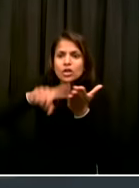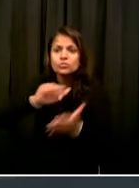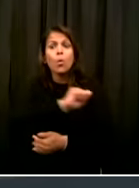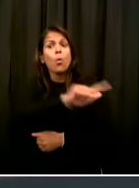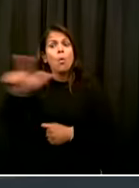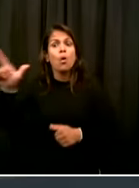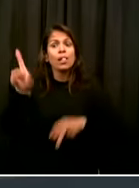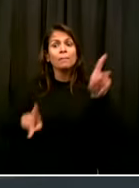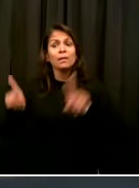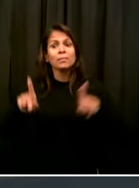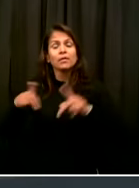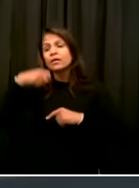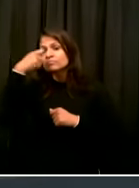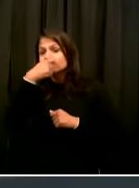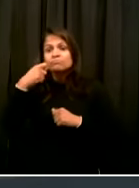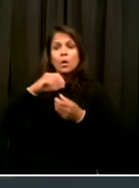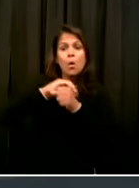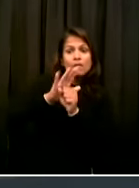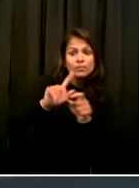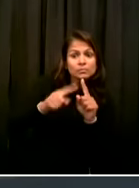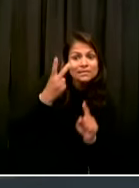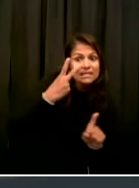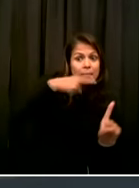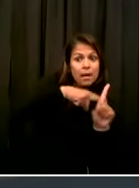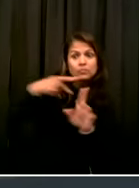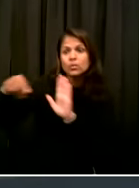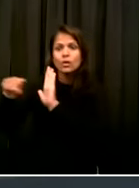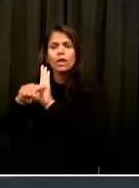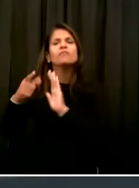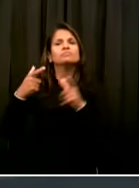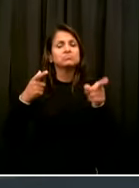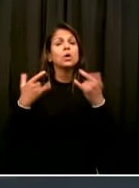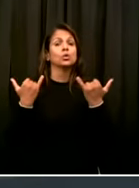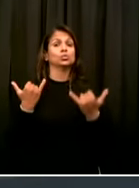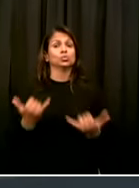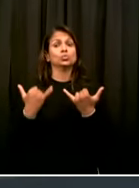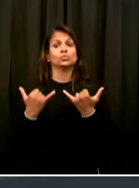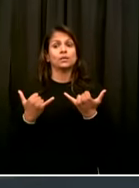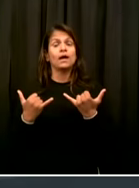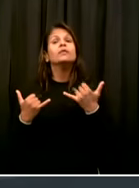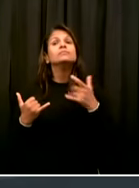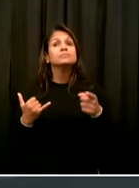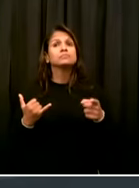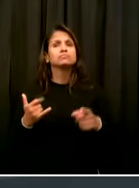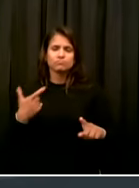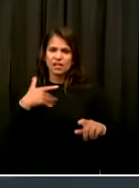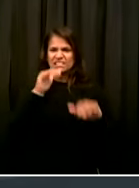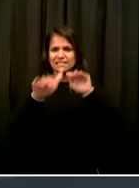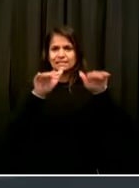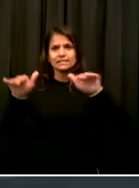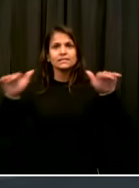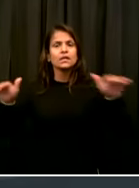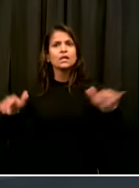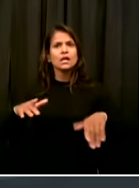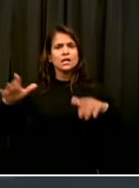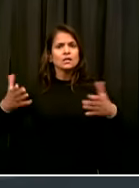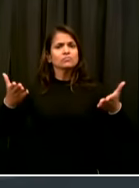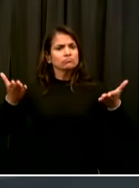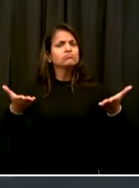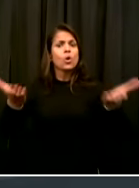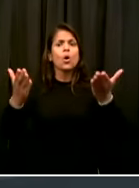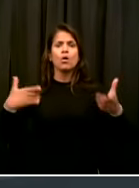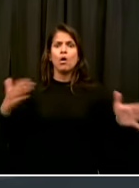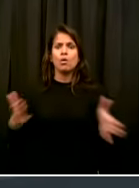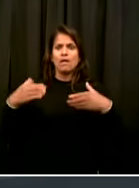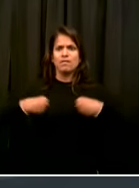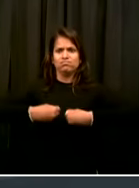tested, especially who has not been tested at all, please get tested. If you haven't been tested in a long time, it's a good time to get tested. We have testing locations available